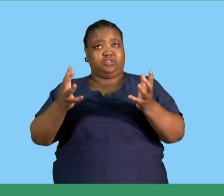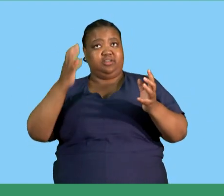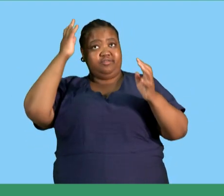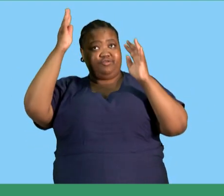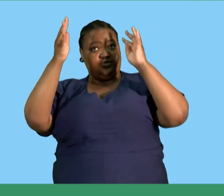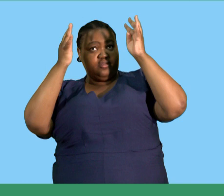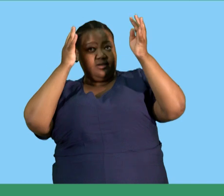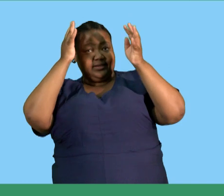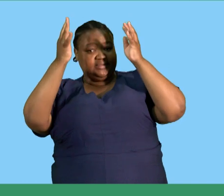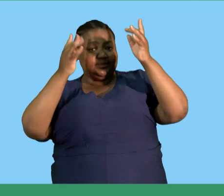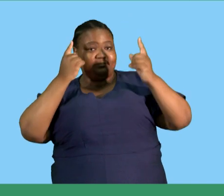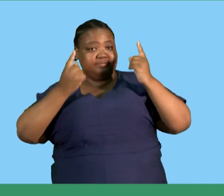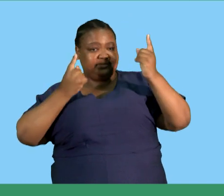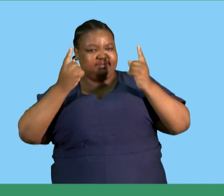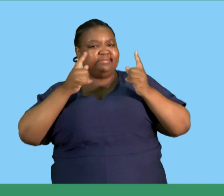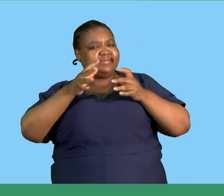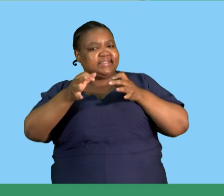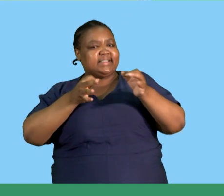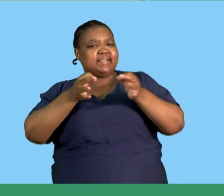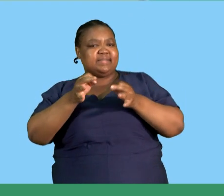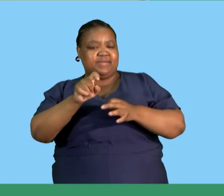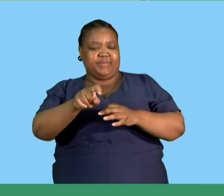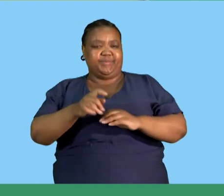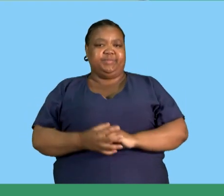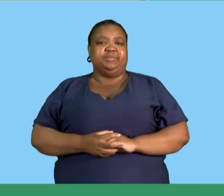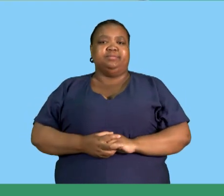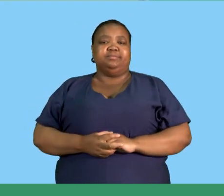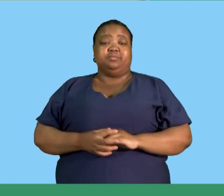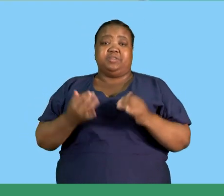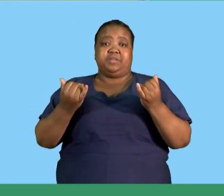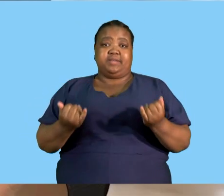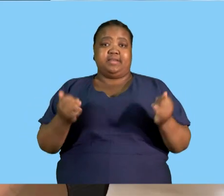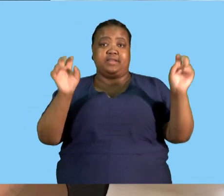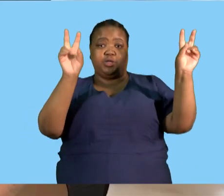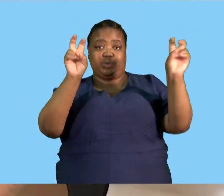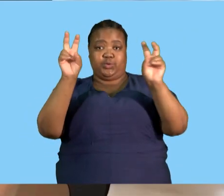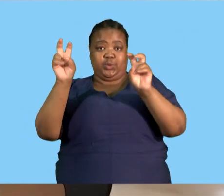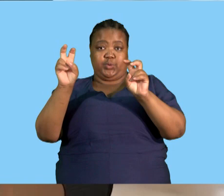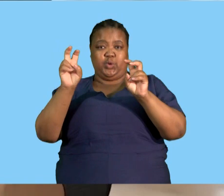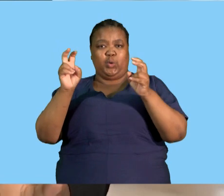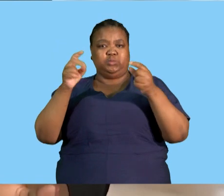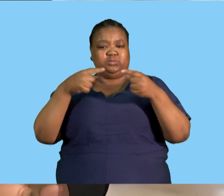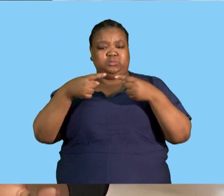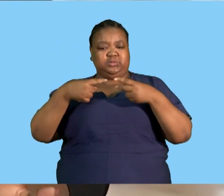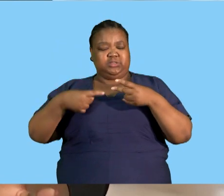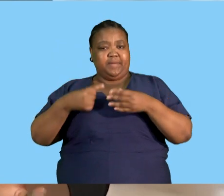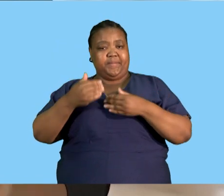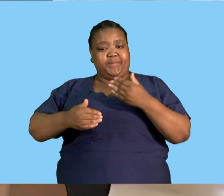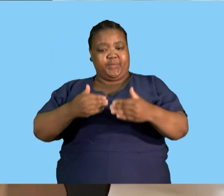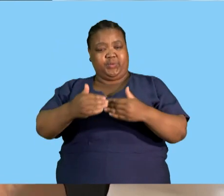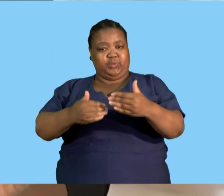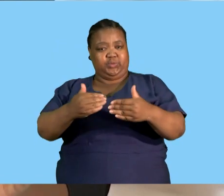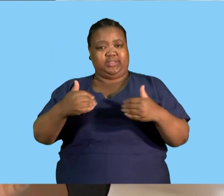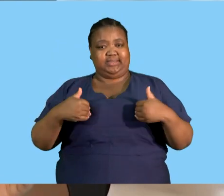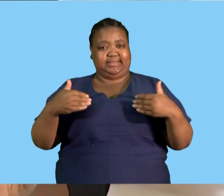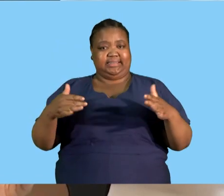creative thinking. All right, so we're going to start with our concept map, the journey that we're going to take